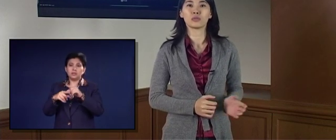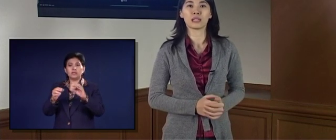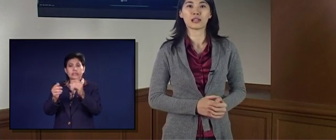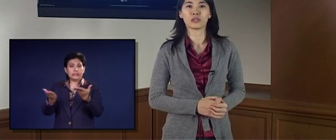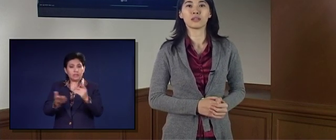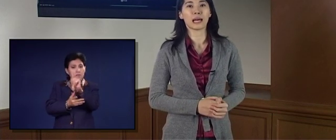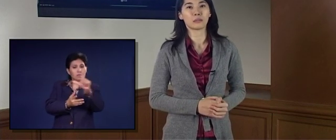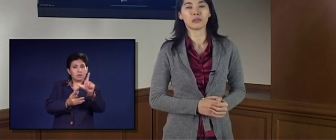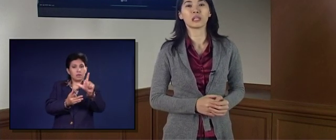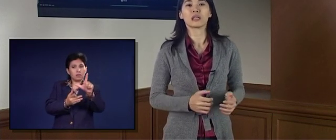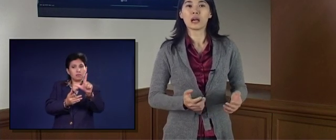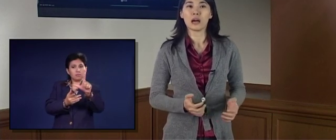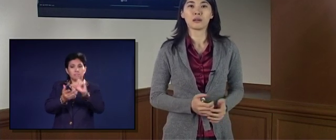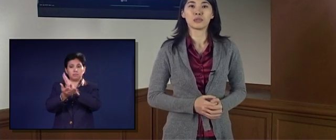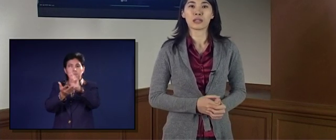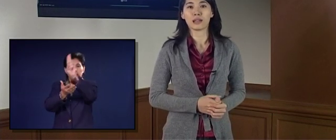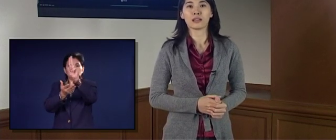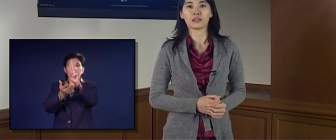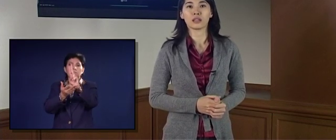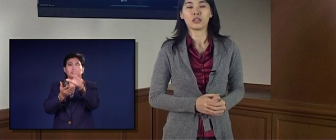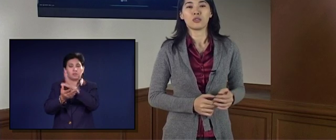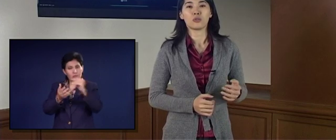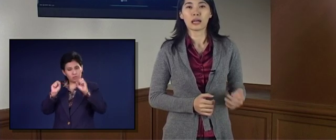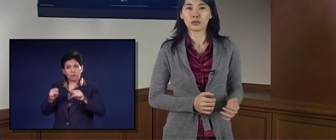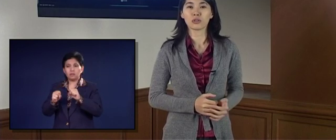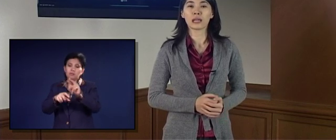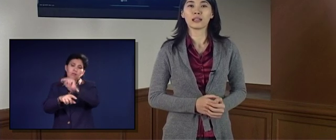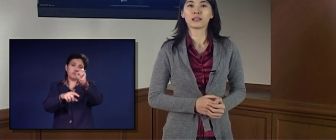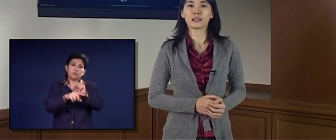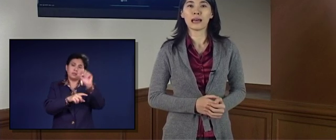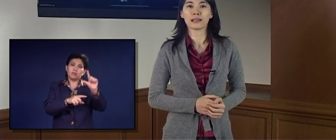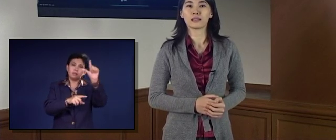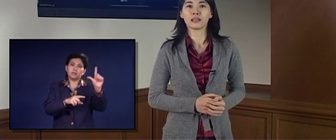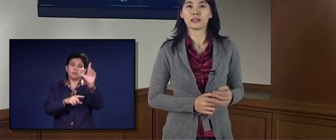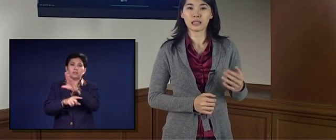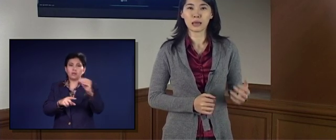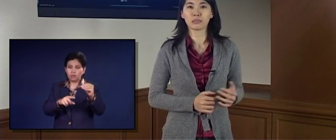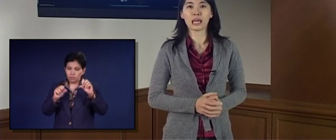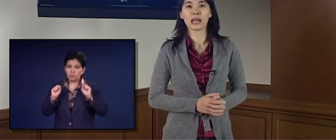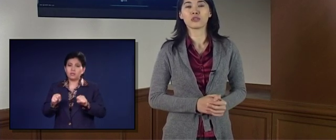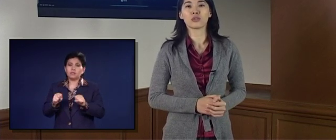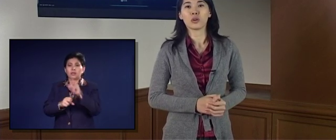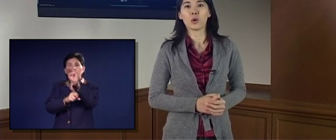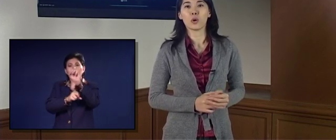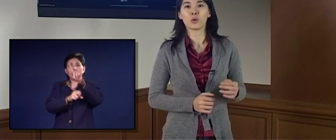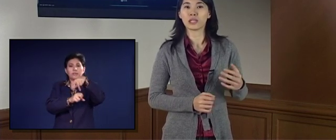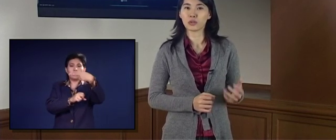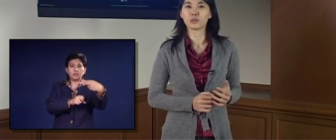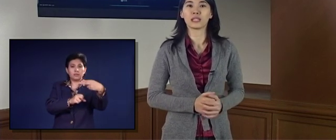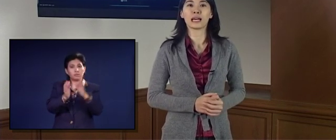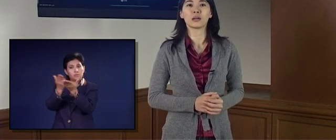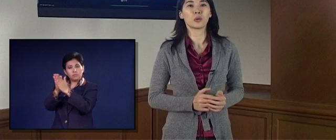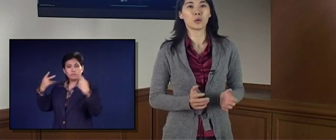can go to the National Library to get it. You can also get it at the MPH